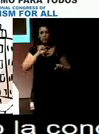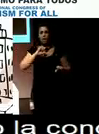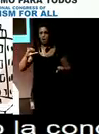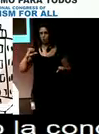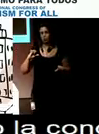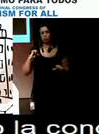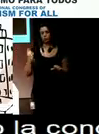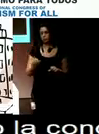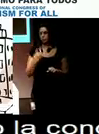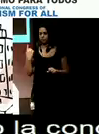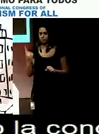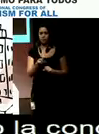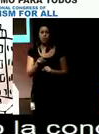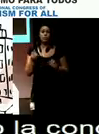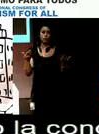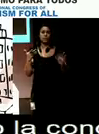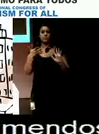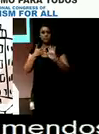in an autonomous and natural way.